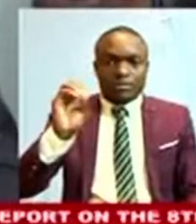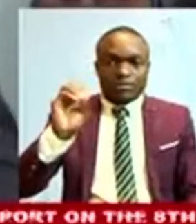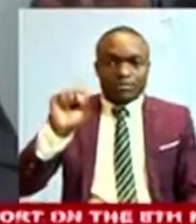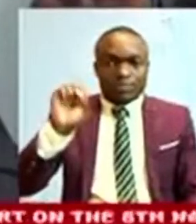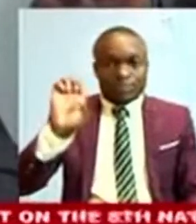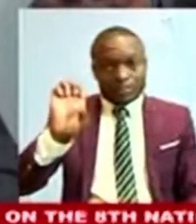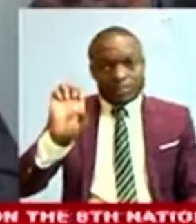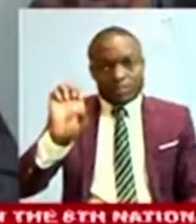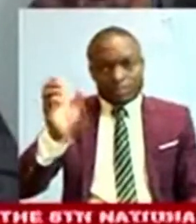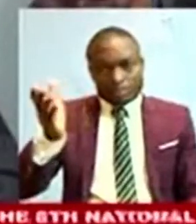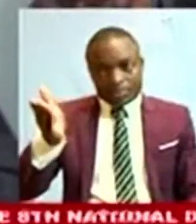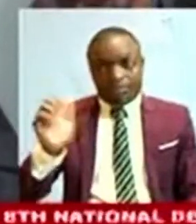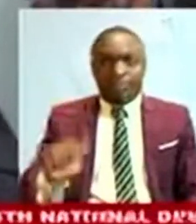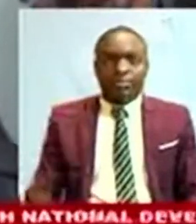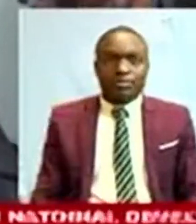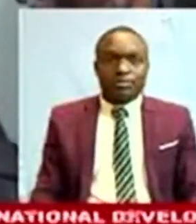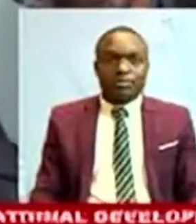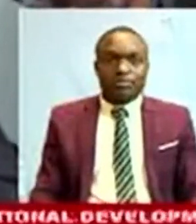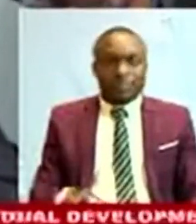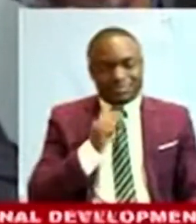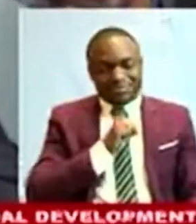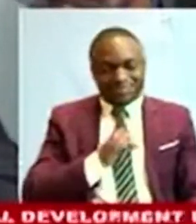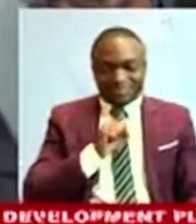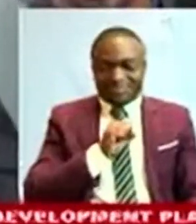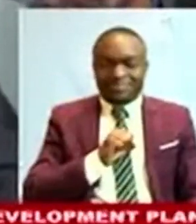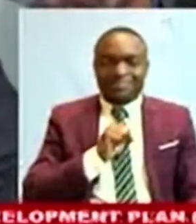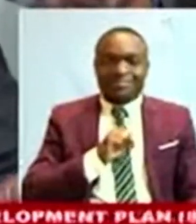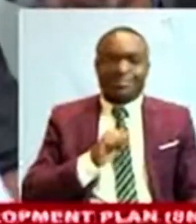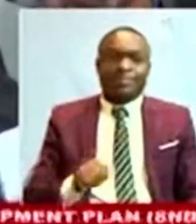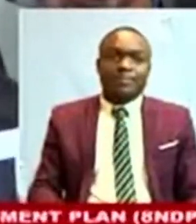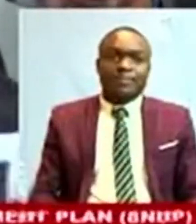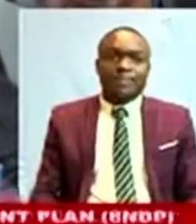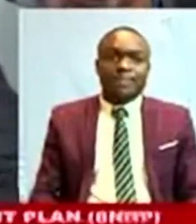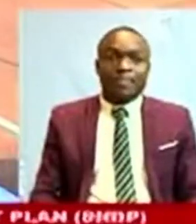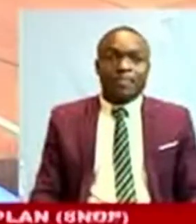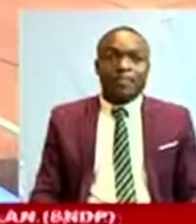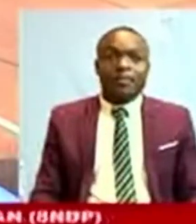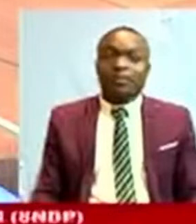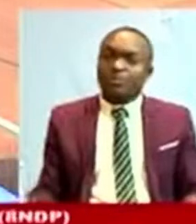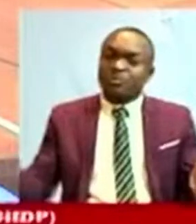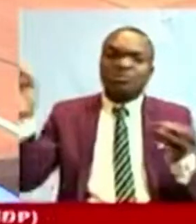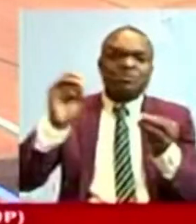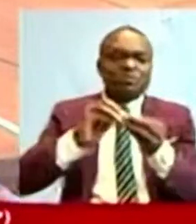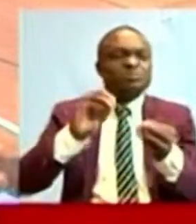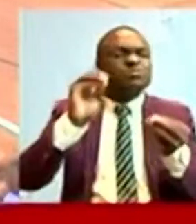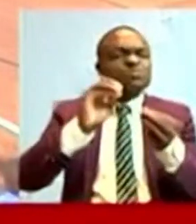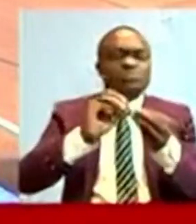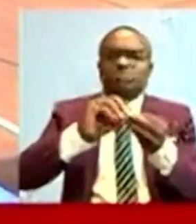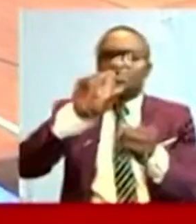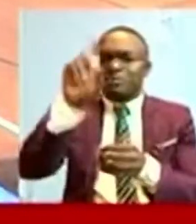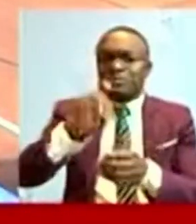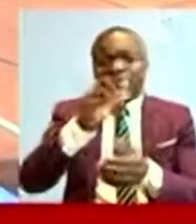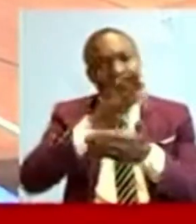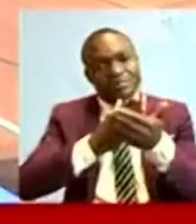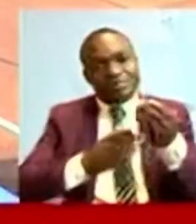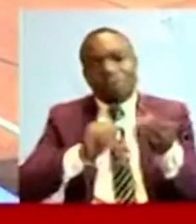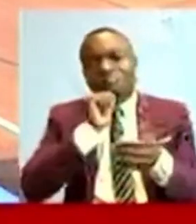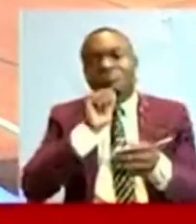There was also a Thank question. you. Oh, sorry. You know, Honorable members, you loaded me with a lot of questions, so some of them I haven't kept